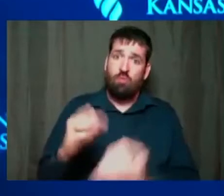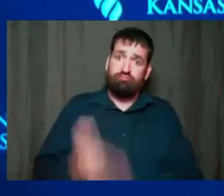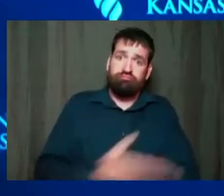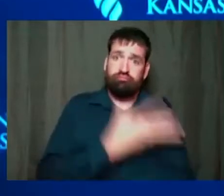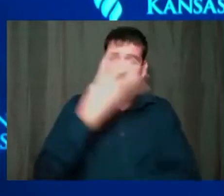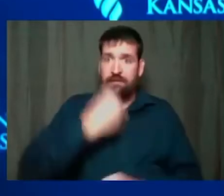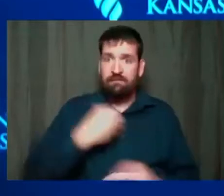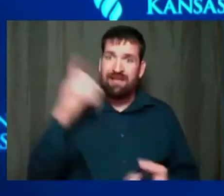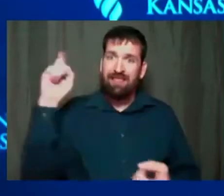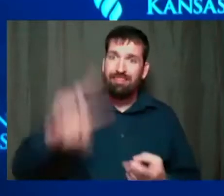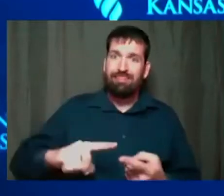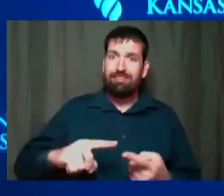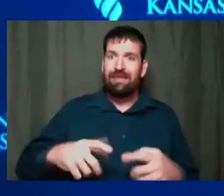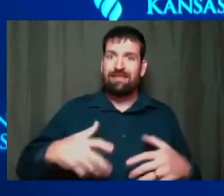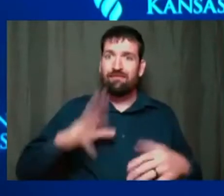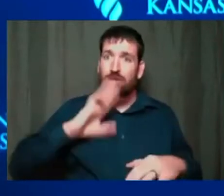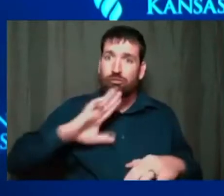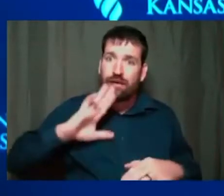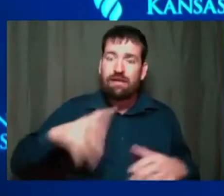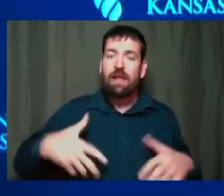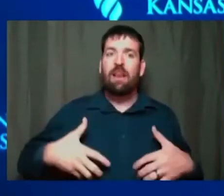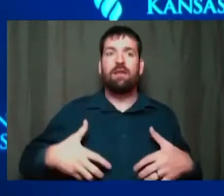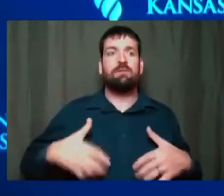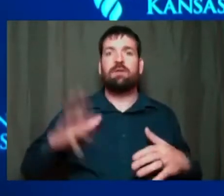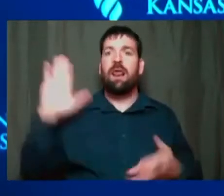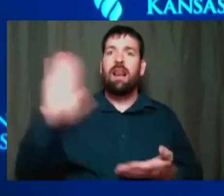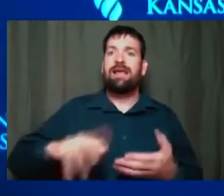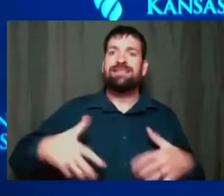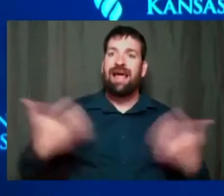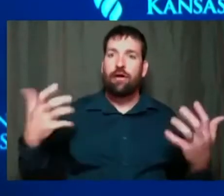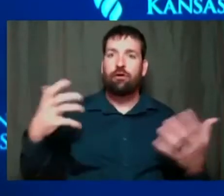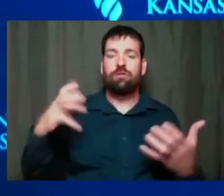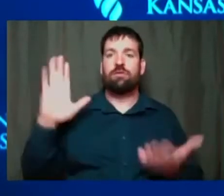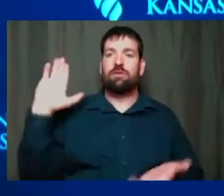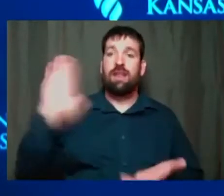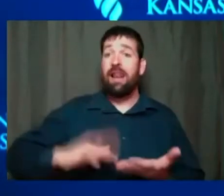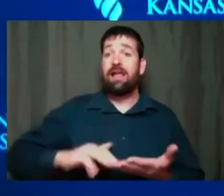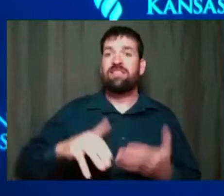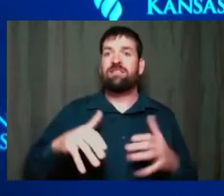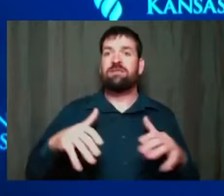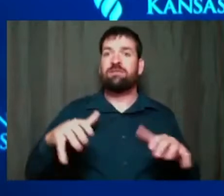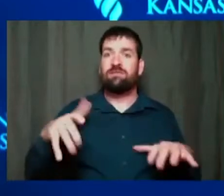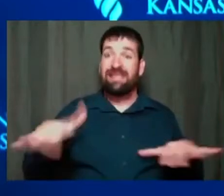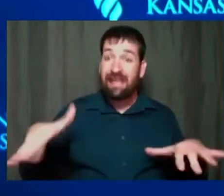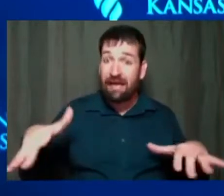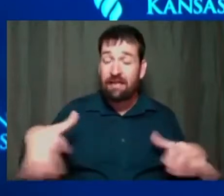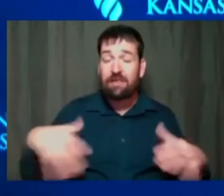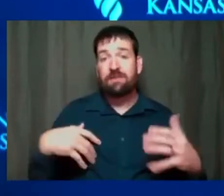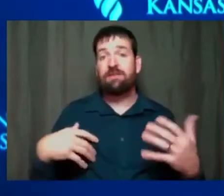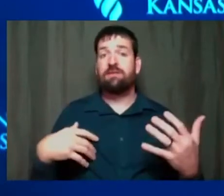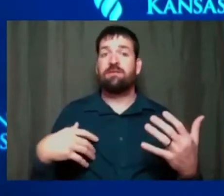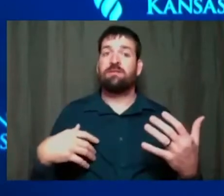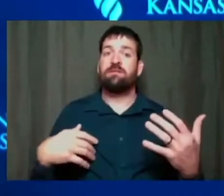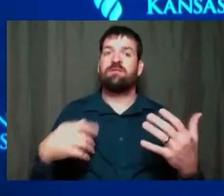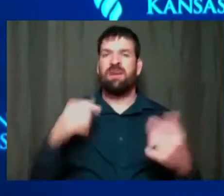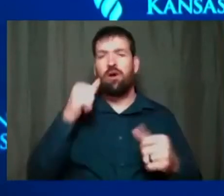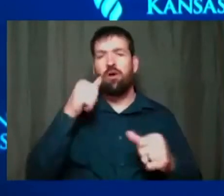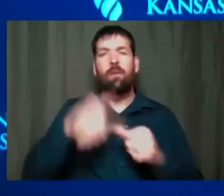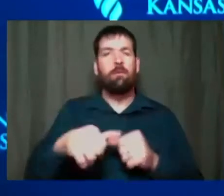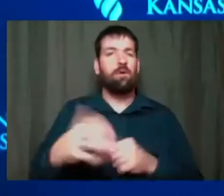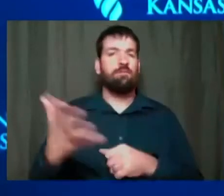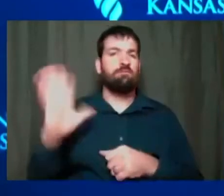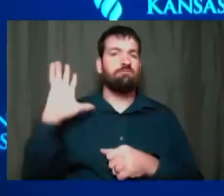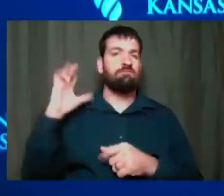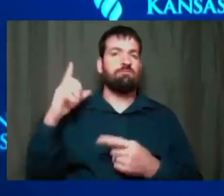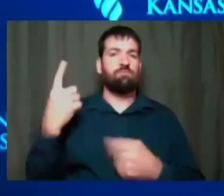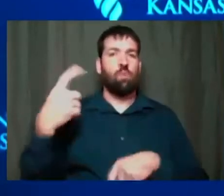anger, less anxiety. When you don't sleep, all of those things are multiplied. And I remember one time, sleep apnea is